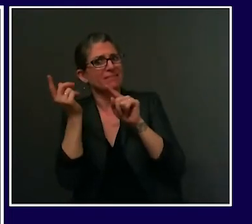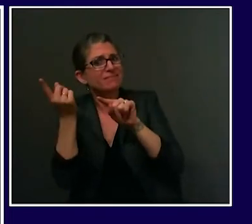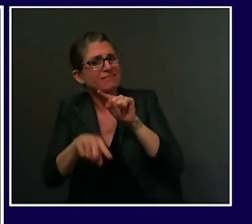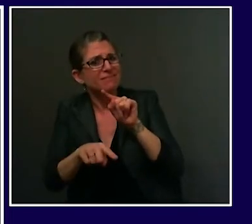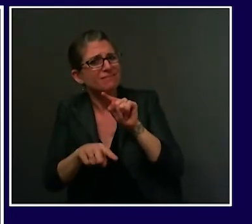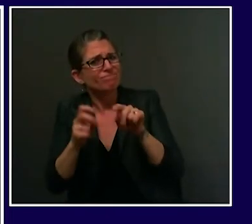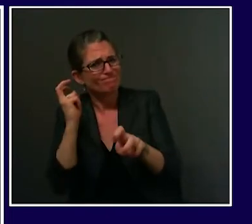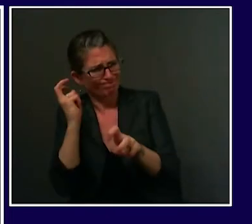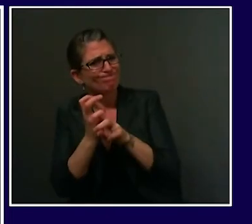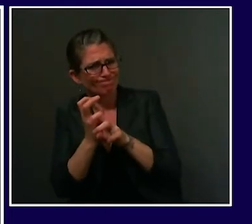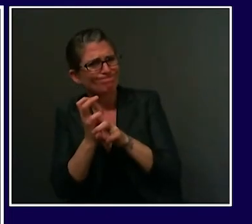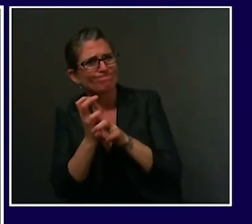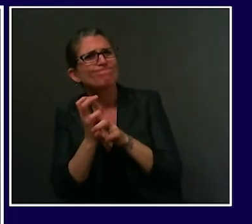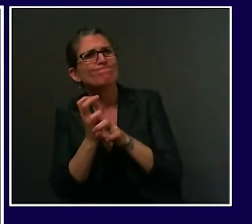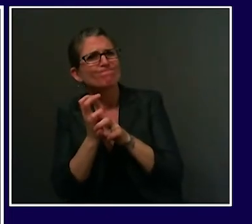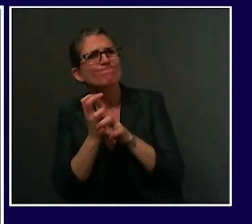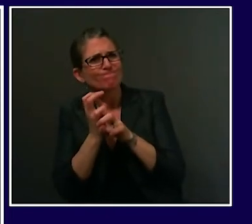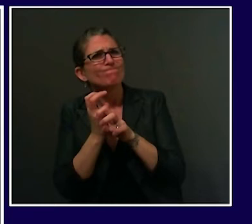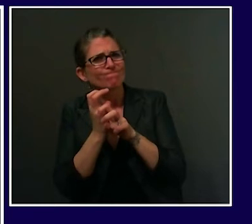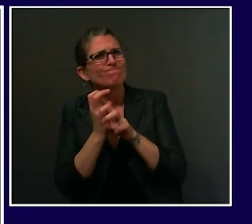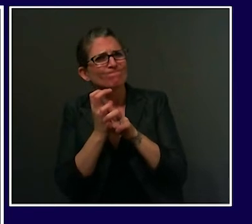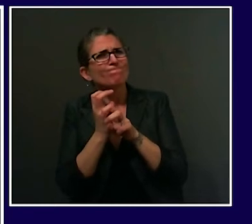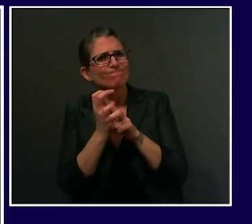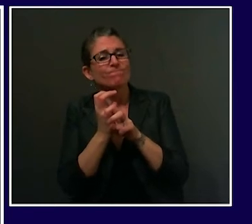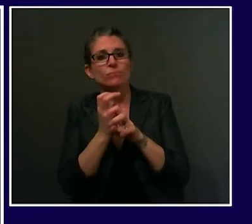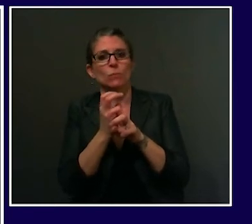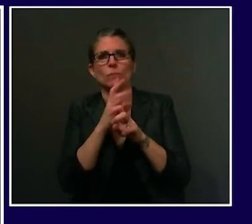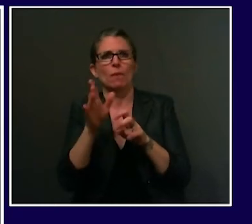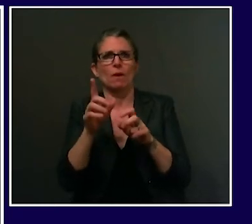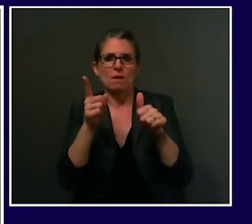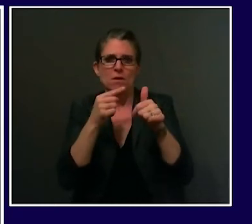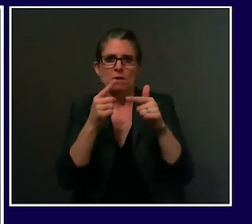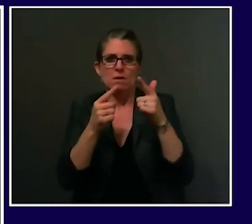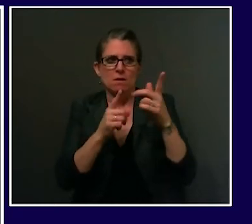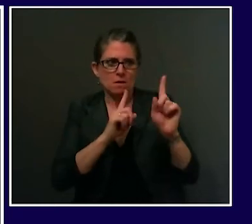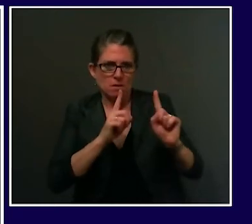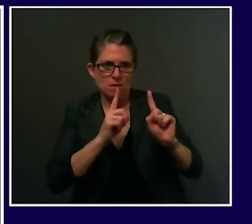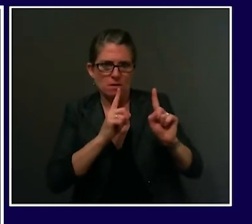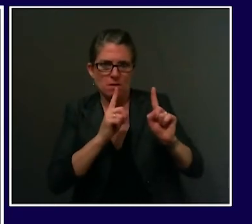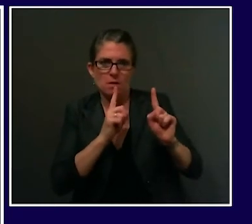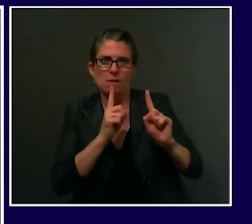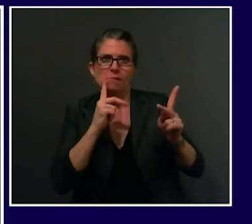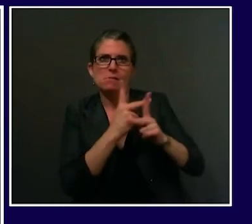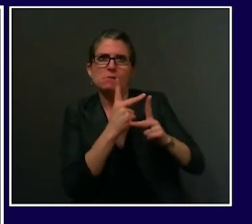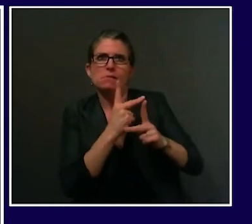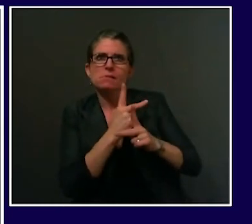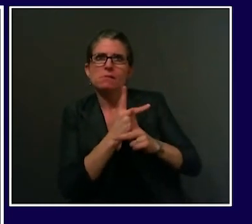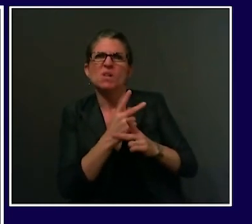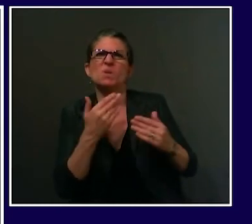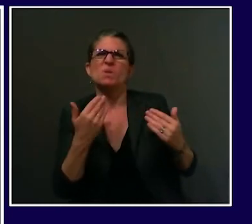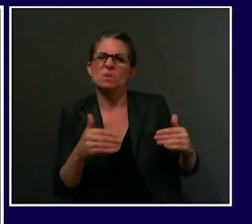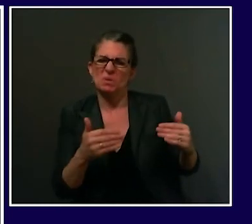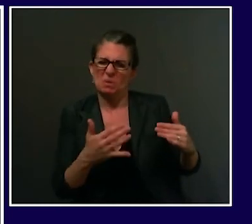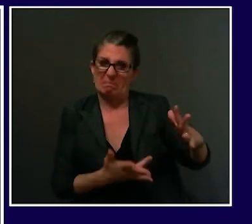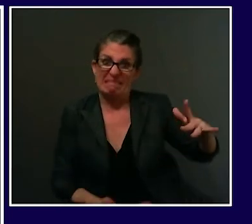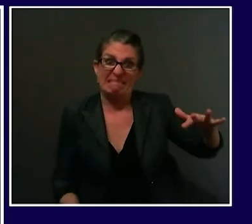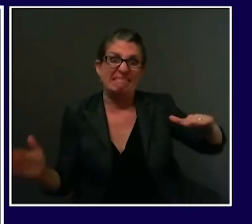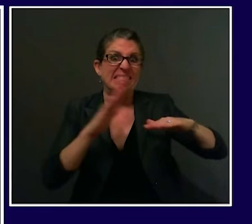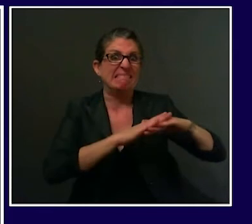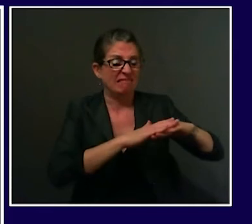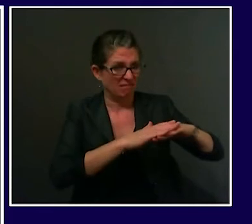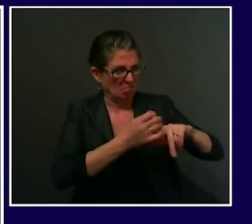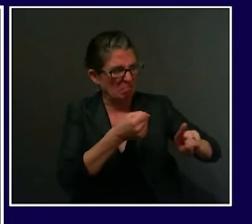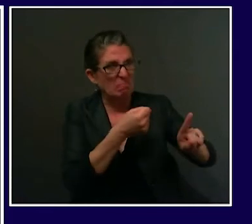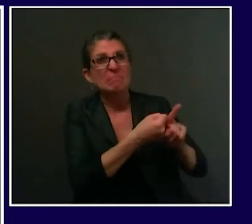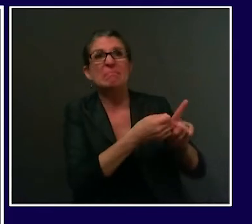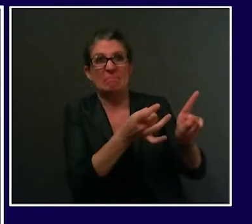find ourselves in a situation where there have been an unfortunately high number of cases, and sadly a high number of deaths. We've